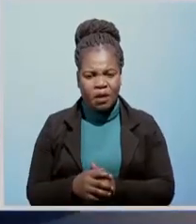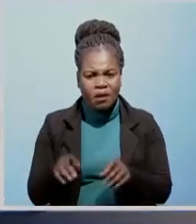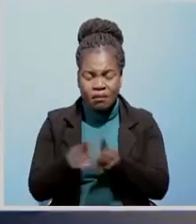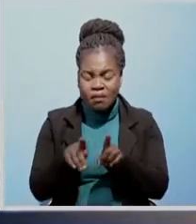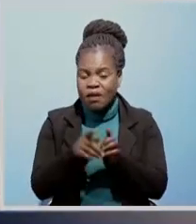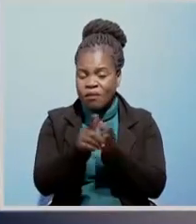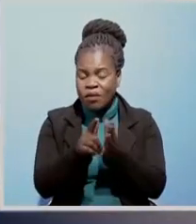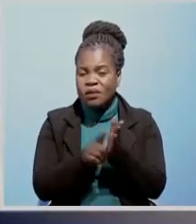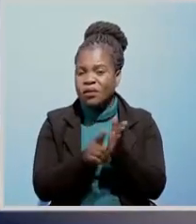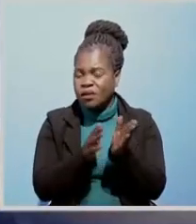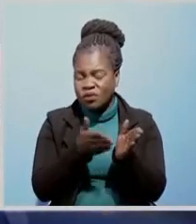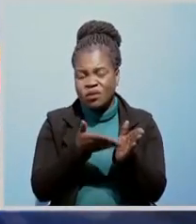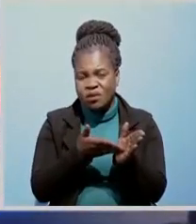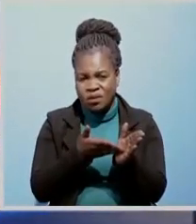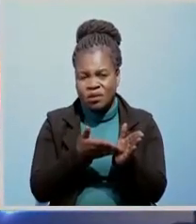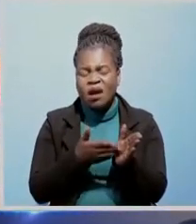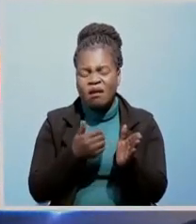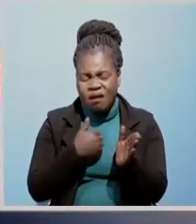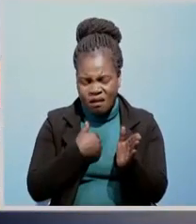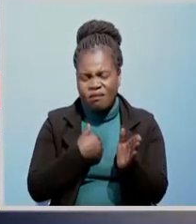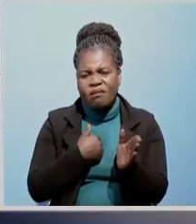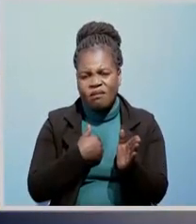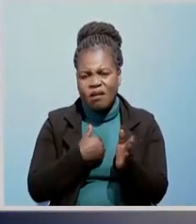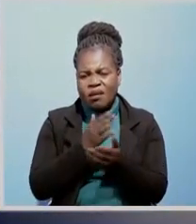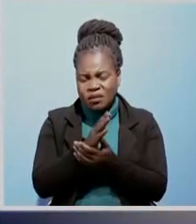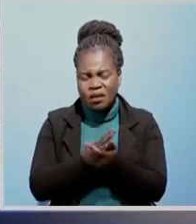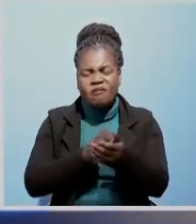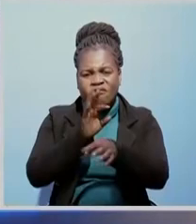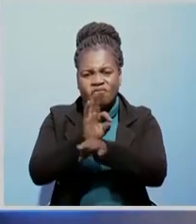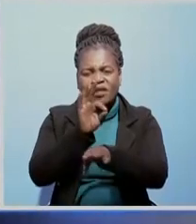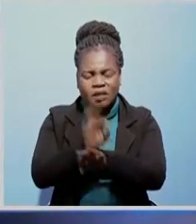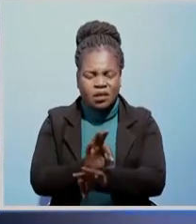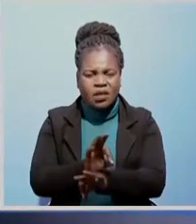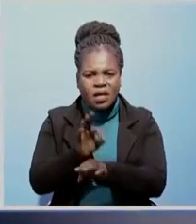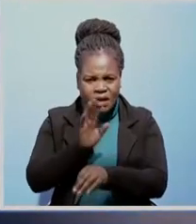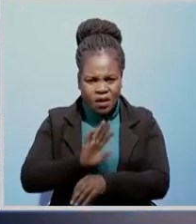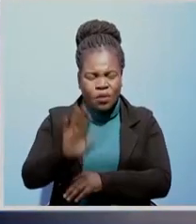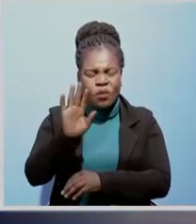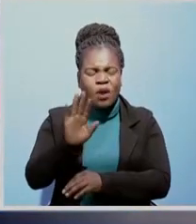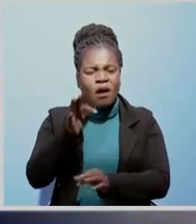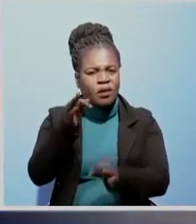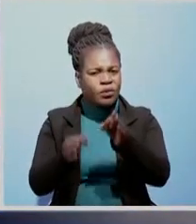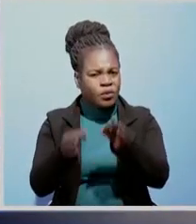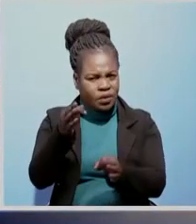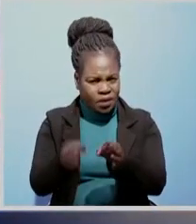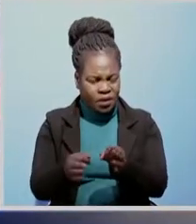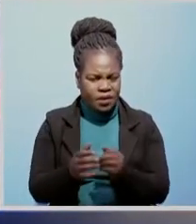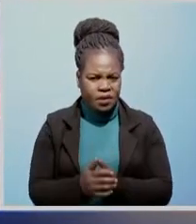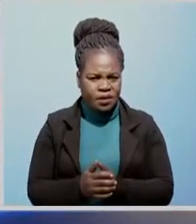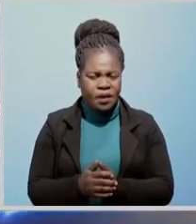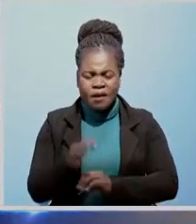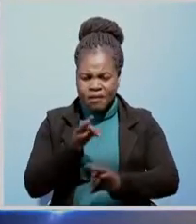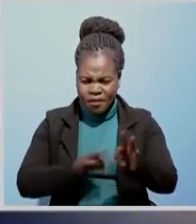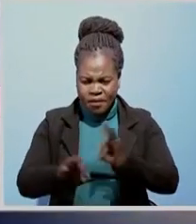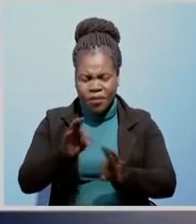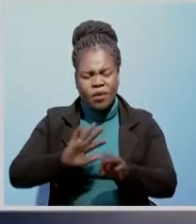legislature does certain functions of the what? Of the judiciary. Interpretation, for